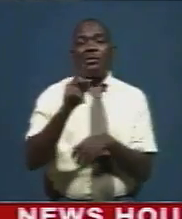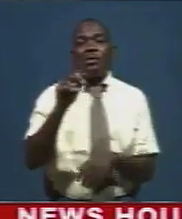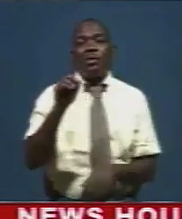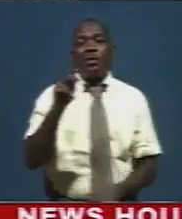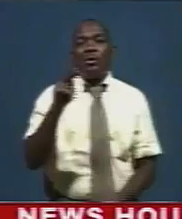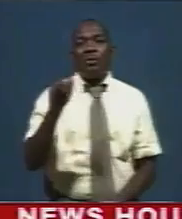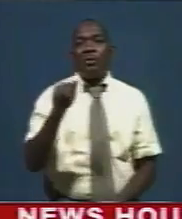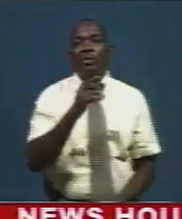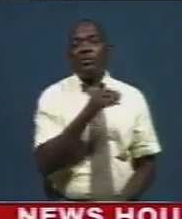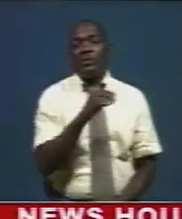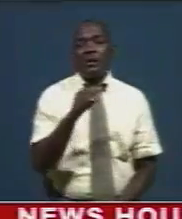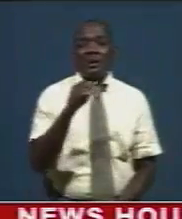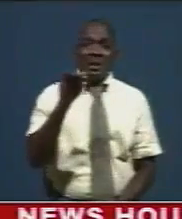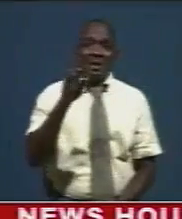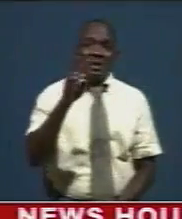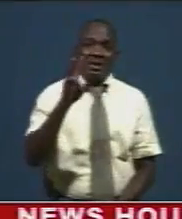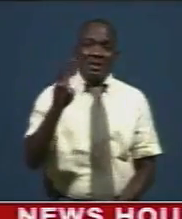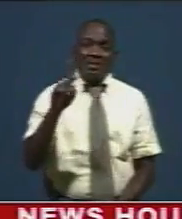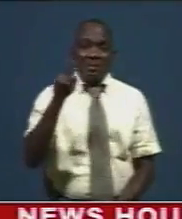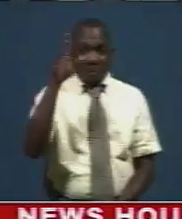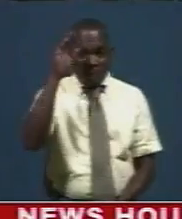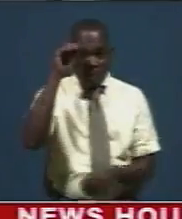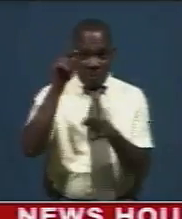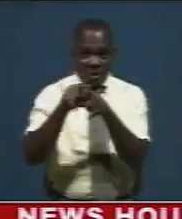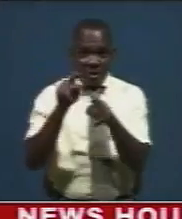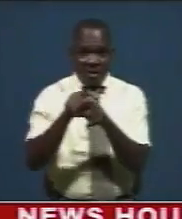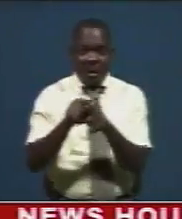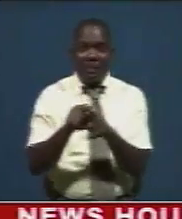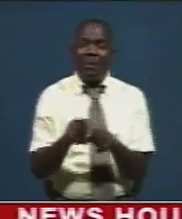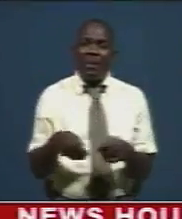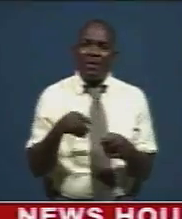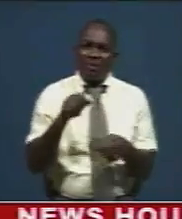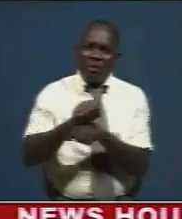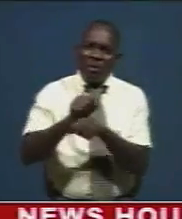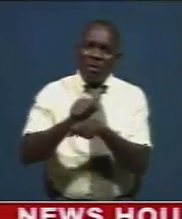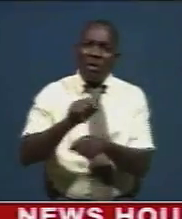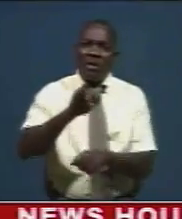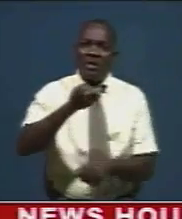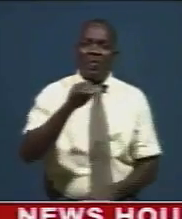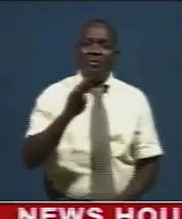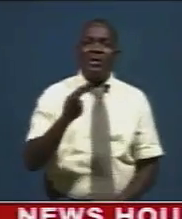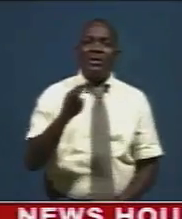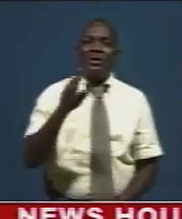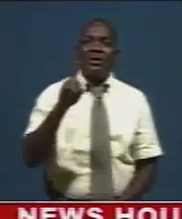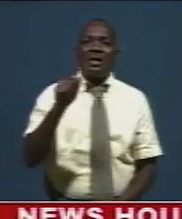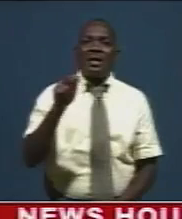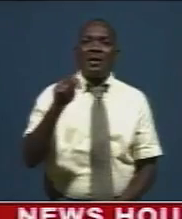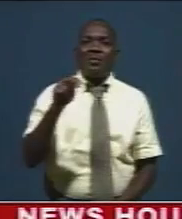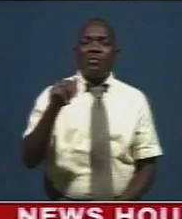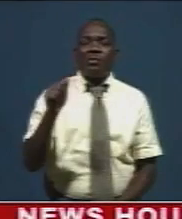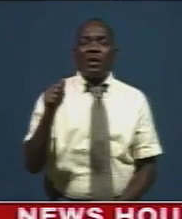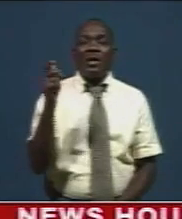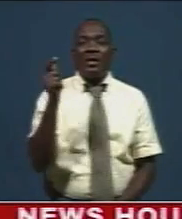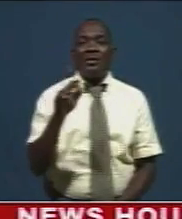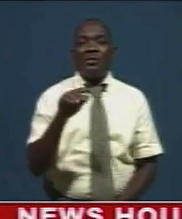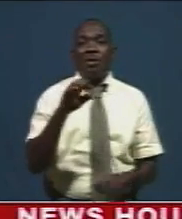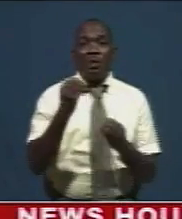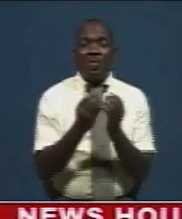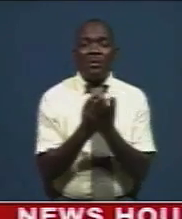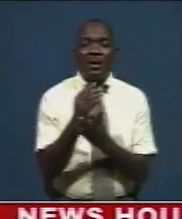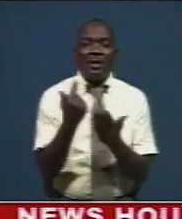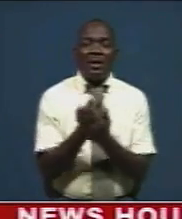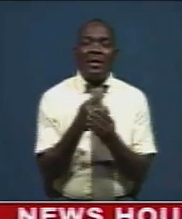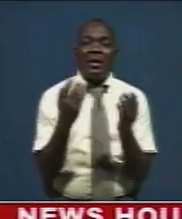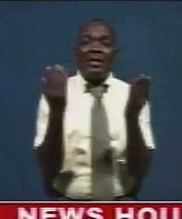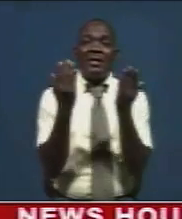In 1967, Ofori Atta delivered the J.B. Dankwa Memorial Lectures, organized by the Ghana